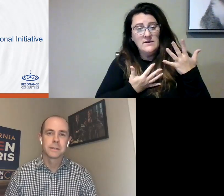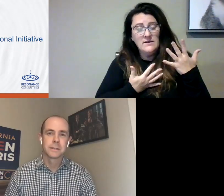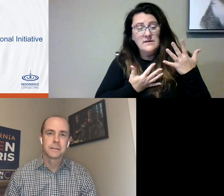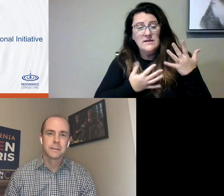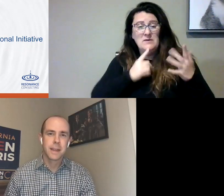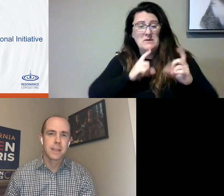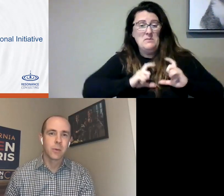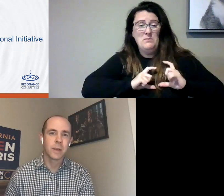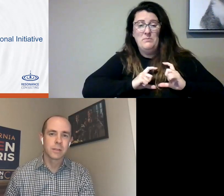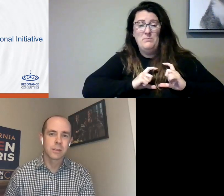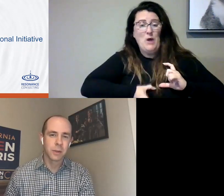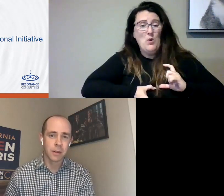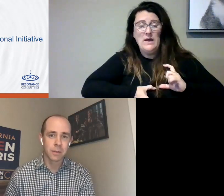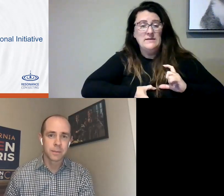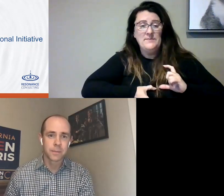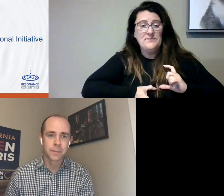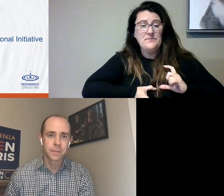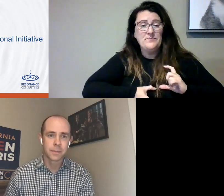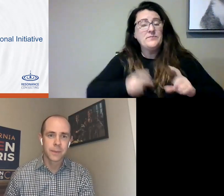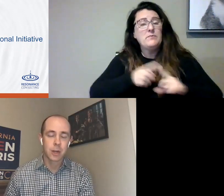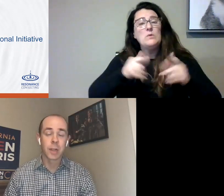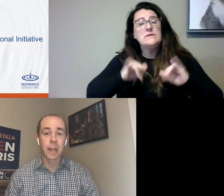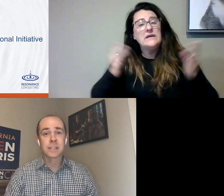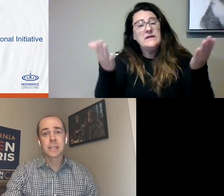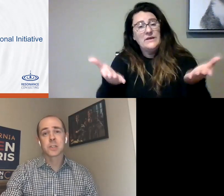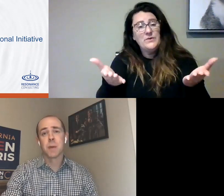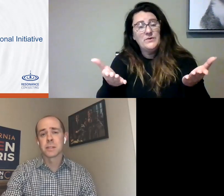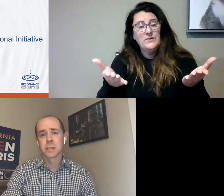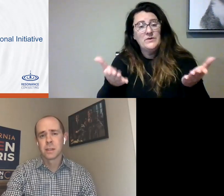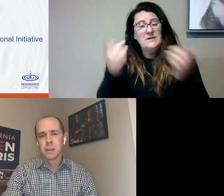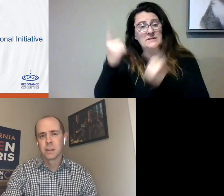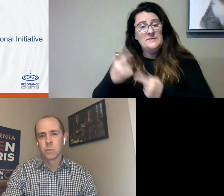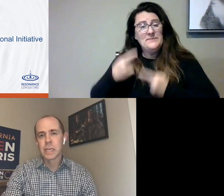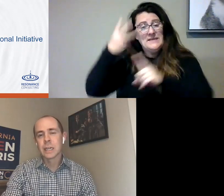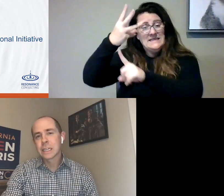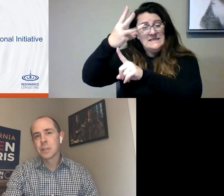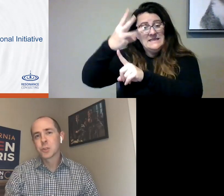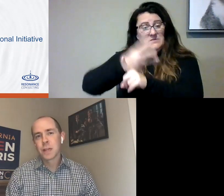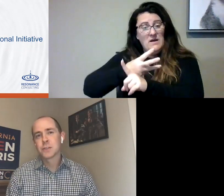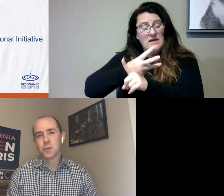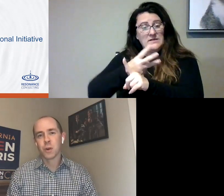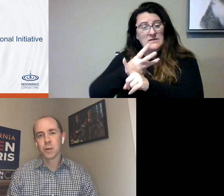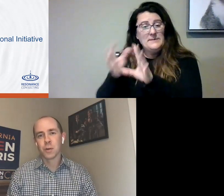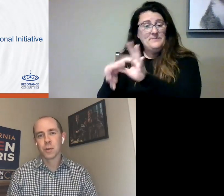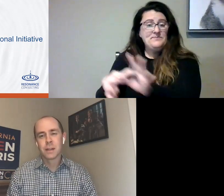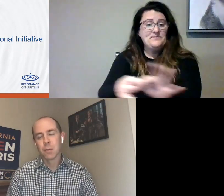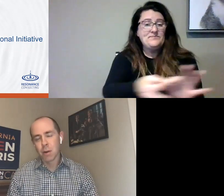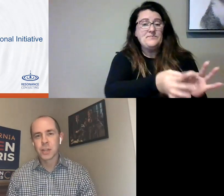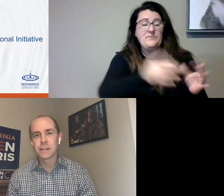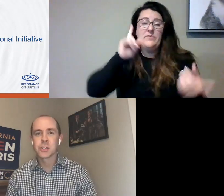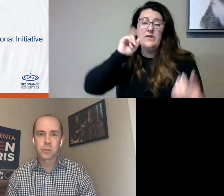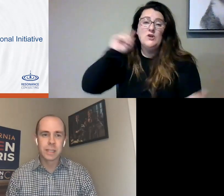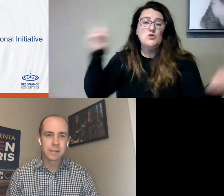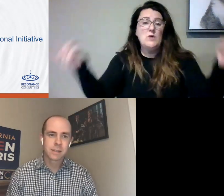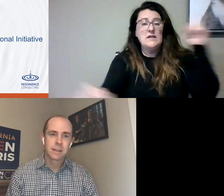broken, and yet we are still here. And over the last 6 months, we collectively transformed